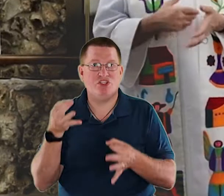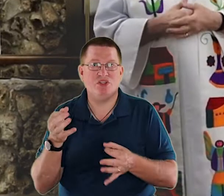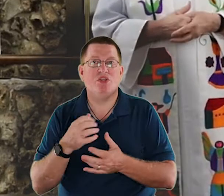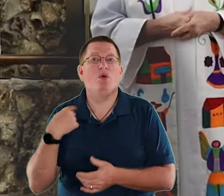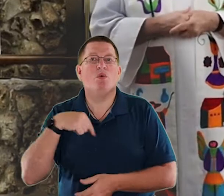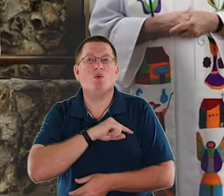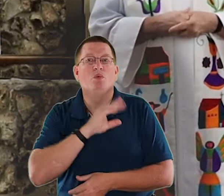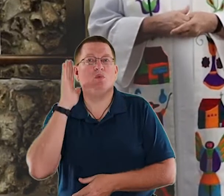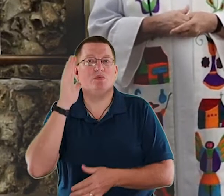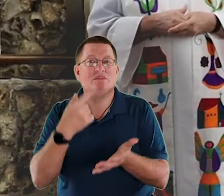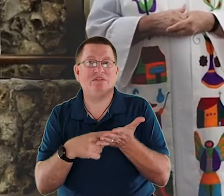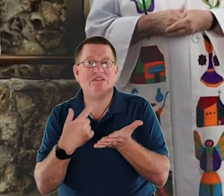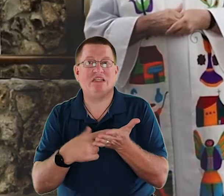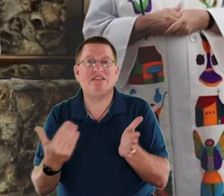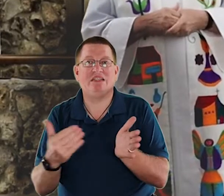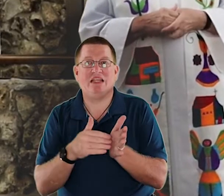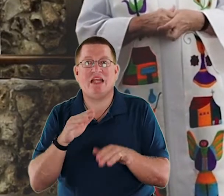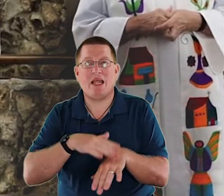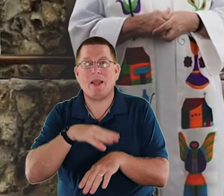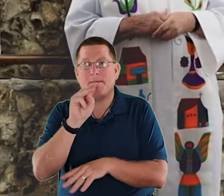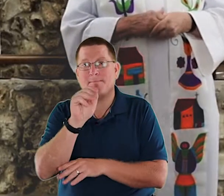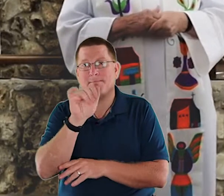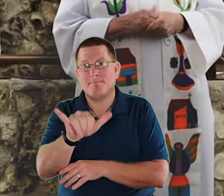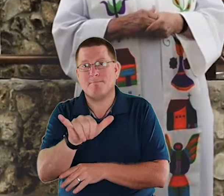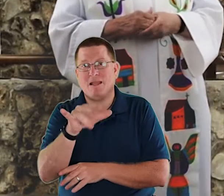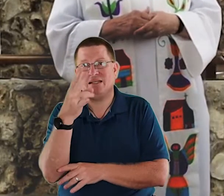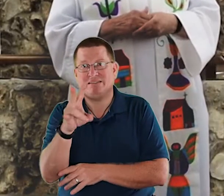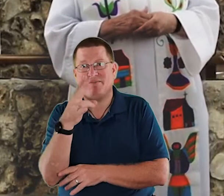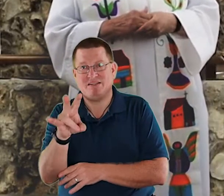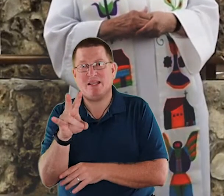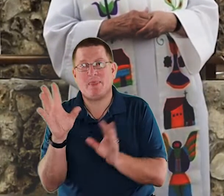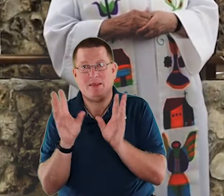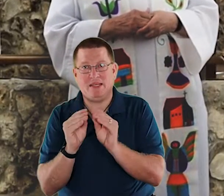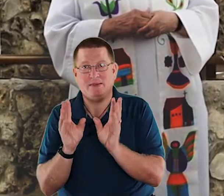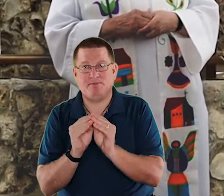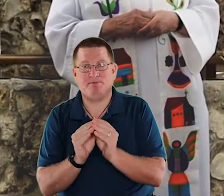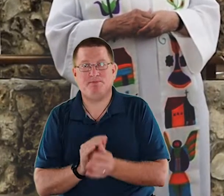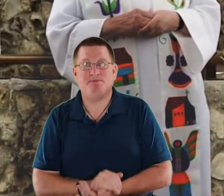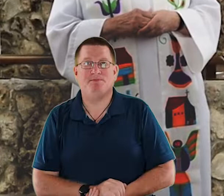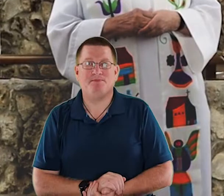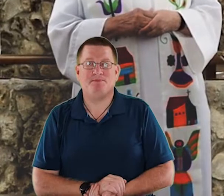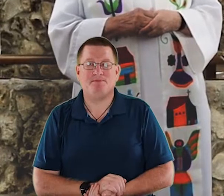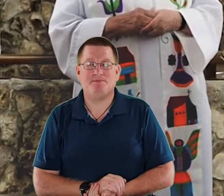We will talk about it again at our May Council meeting, May 17.